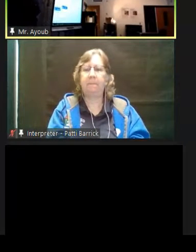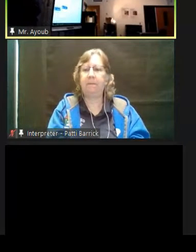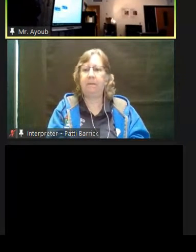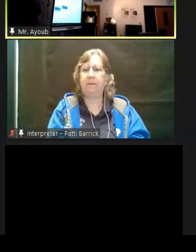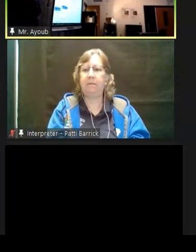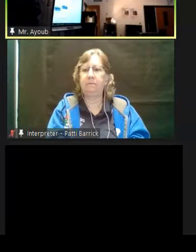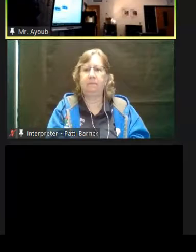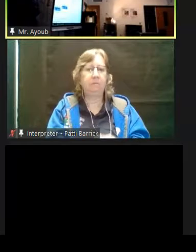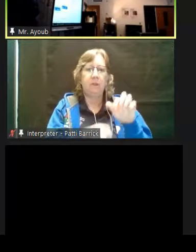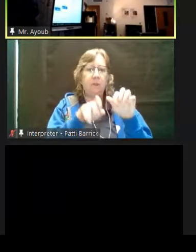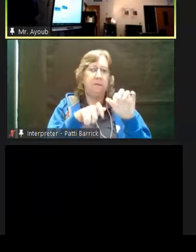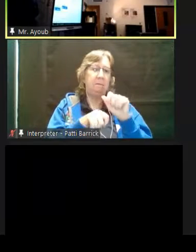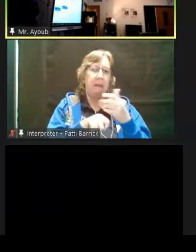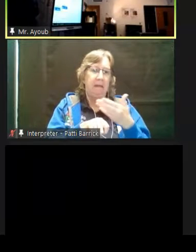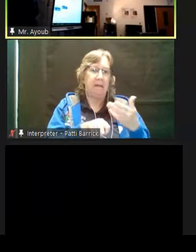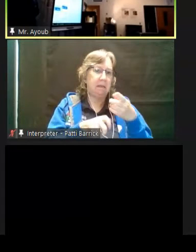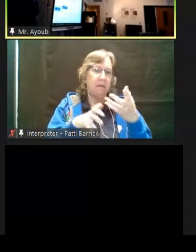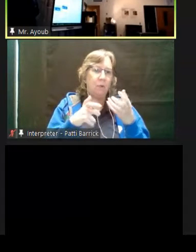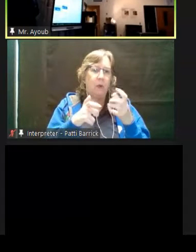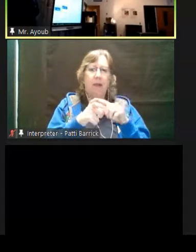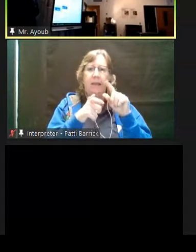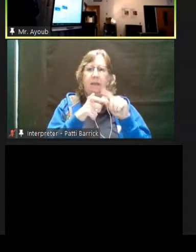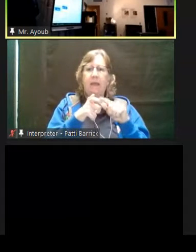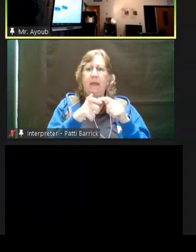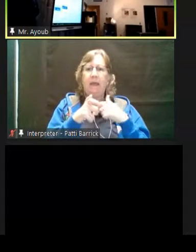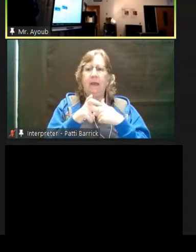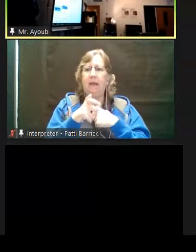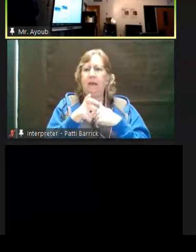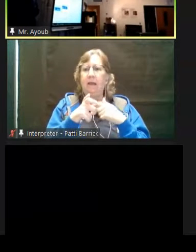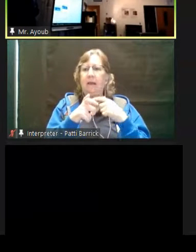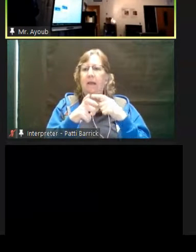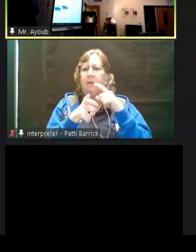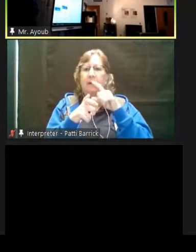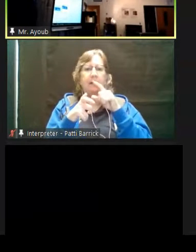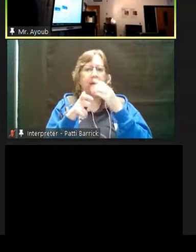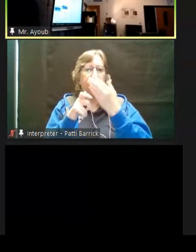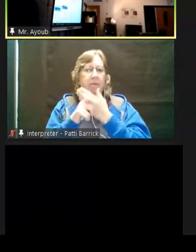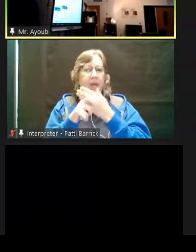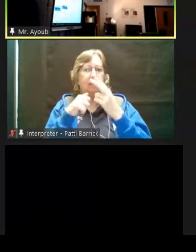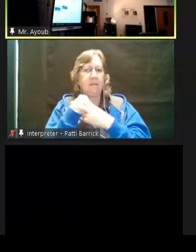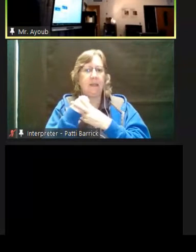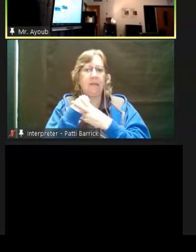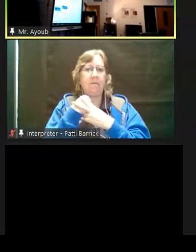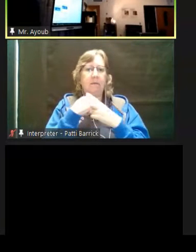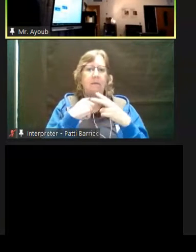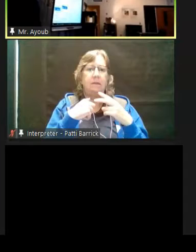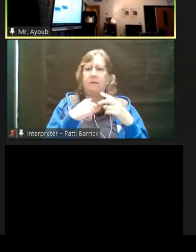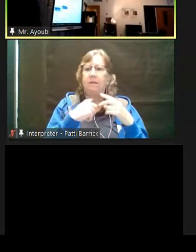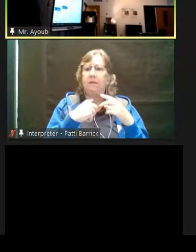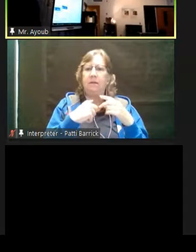You can write anything you want. And then I'm gonna go ahead and I'm gonna say file, save.